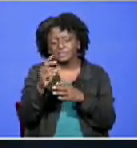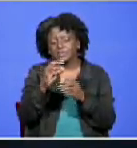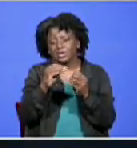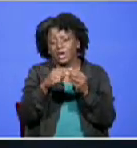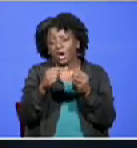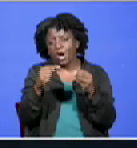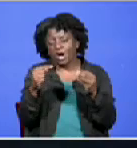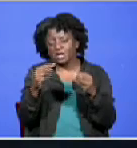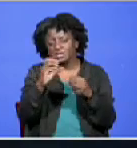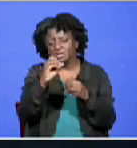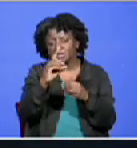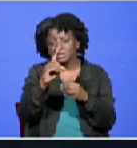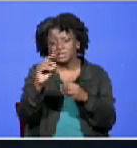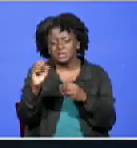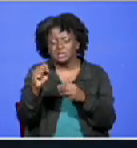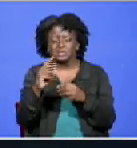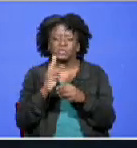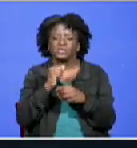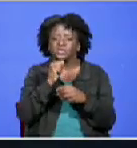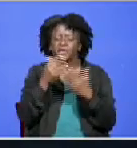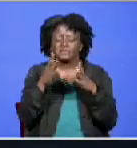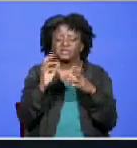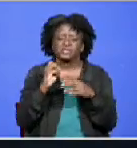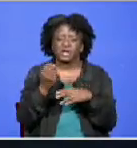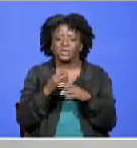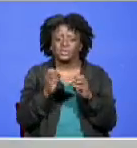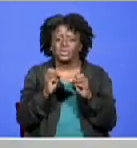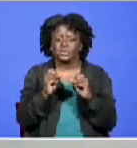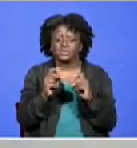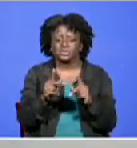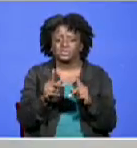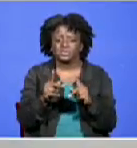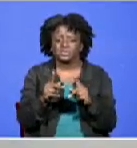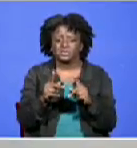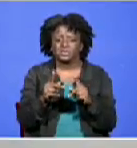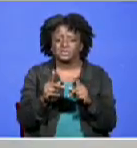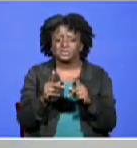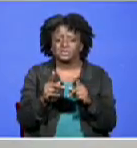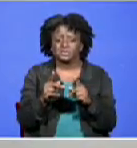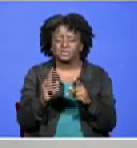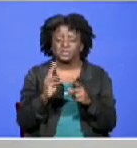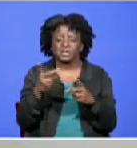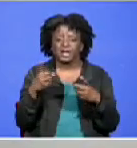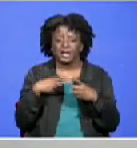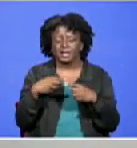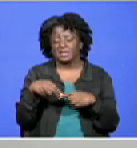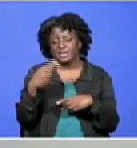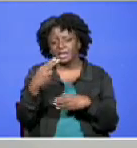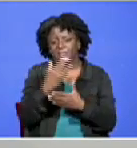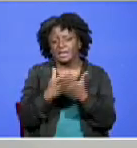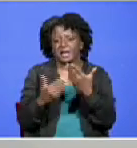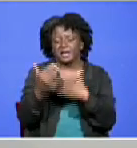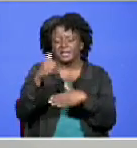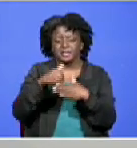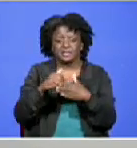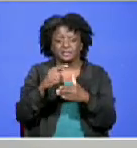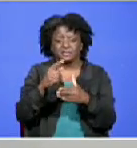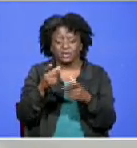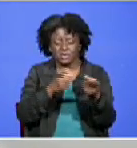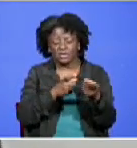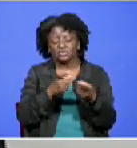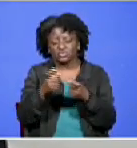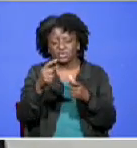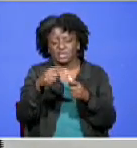didn't finish our chances, and sometimes that's what happens. We had the upper hand in the first half. We kept possession. We were relaxed. We're a good team,